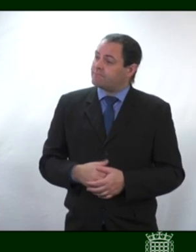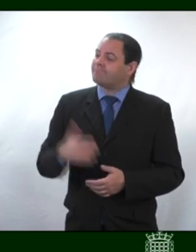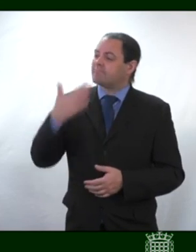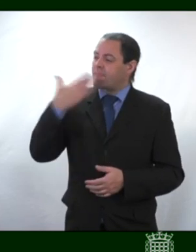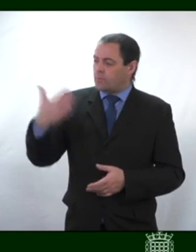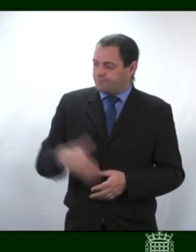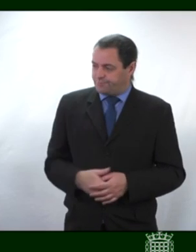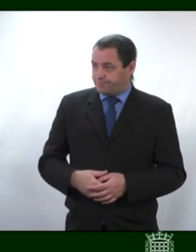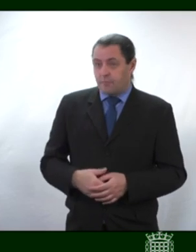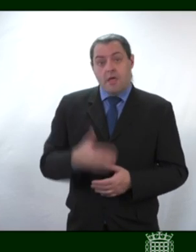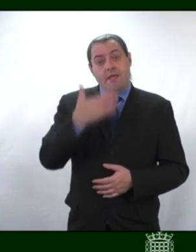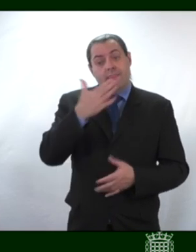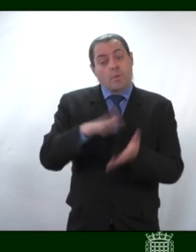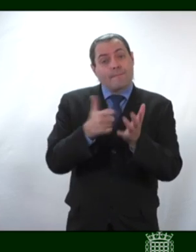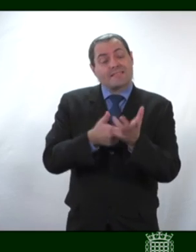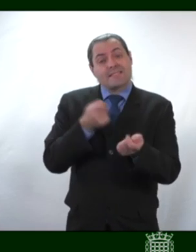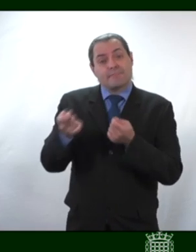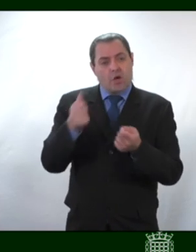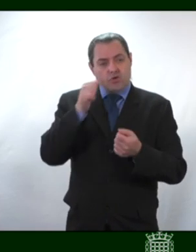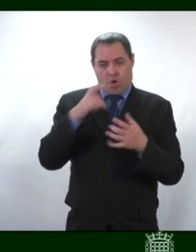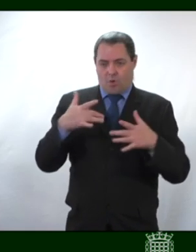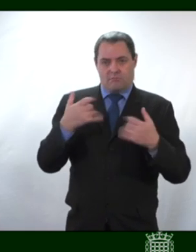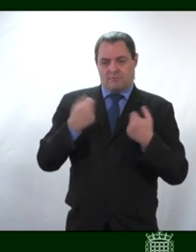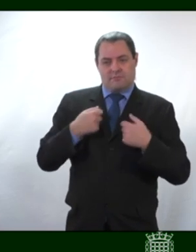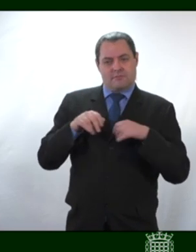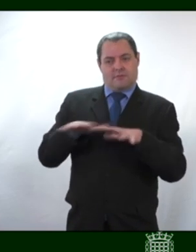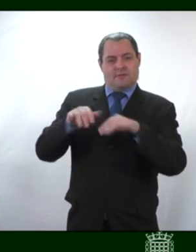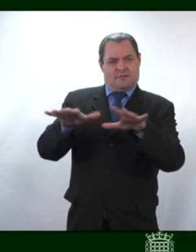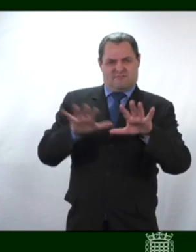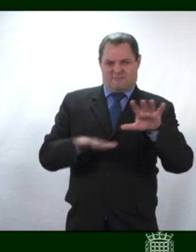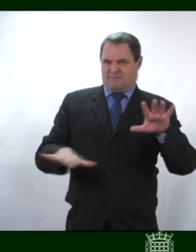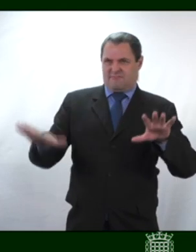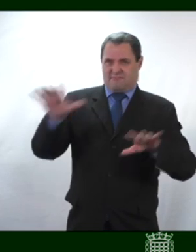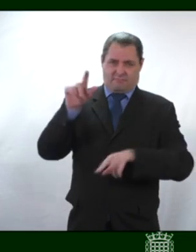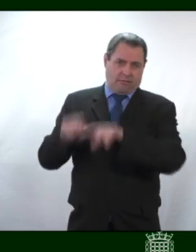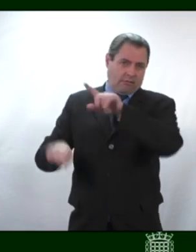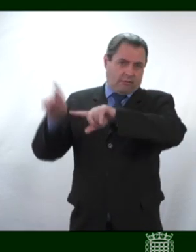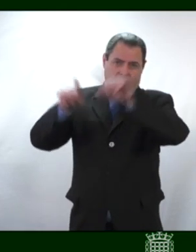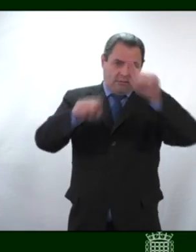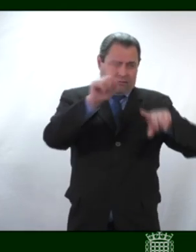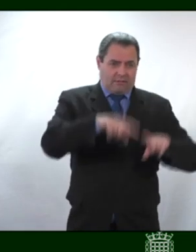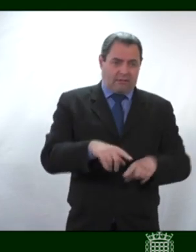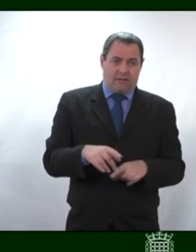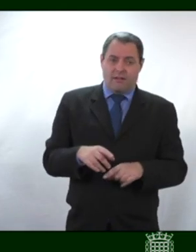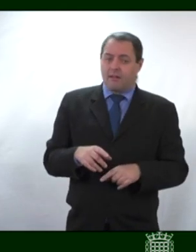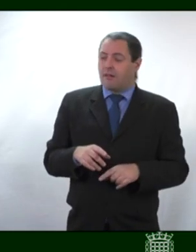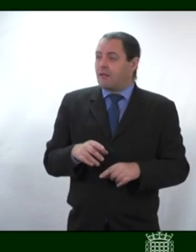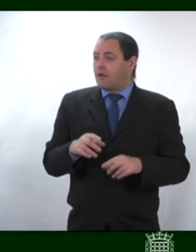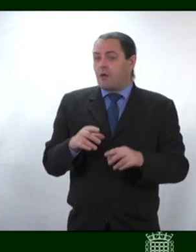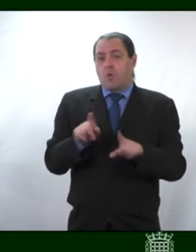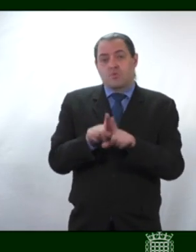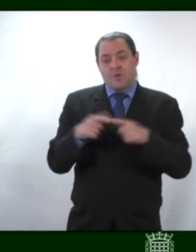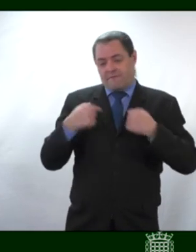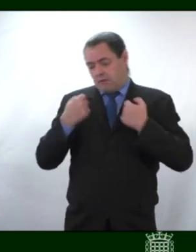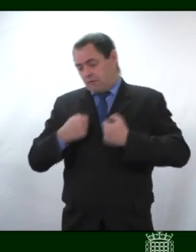Speaker, we know infection rates are at very different levels across the country. We know restrictions cause issues for sufferers from other health conditions than COVID and